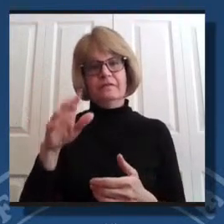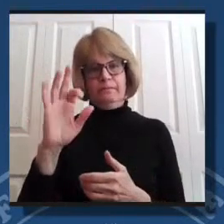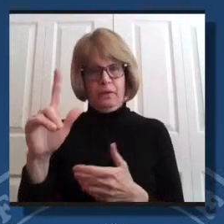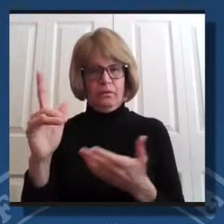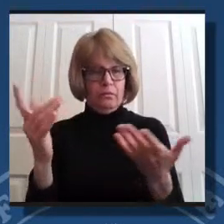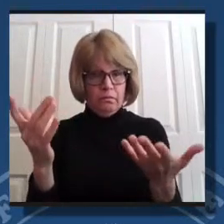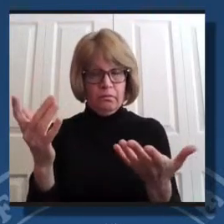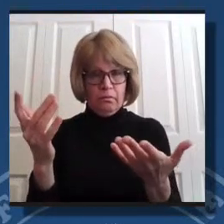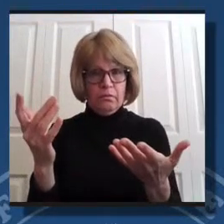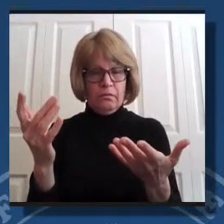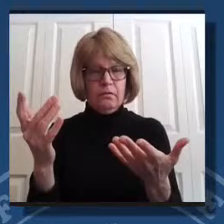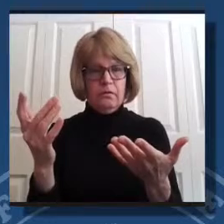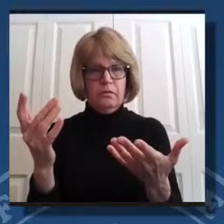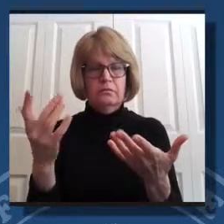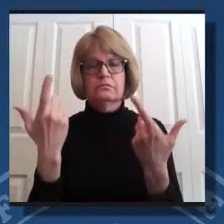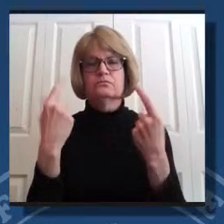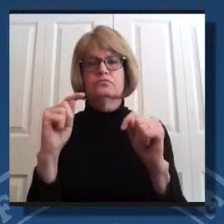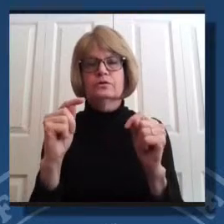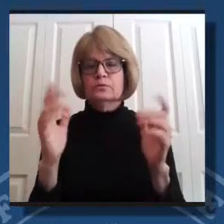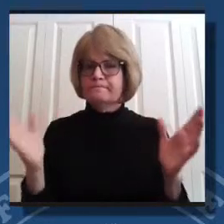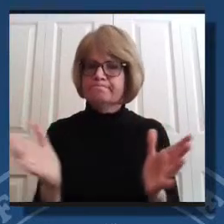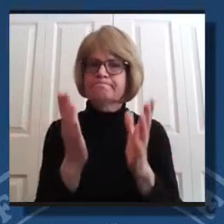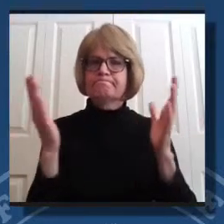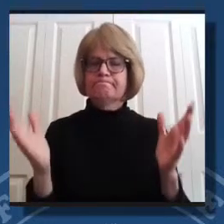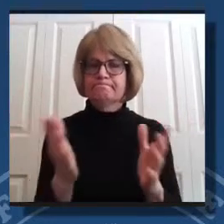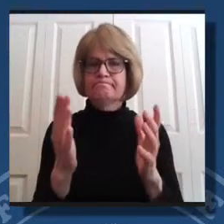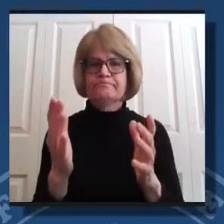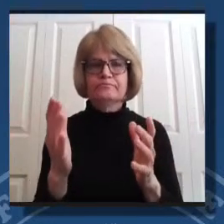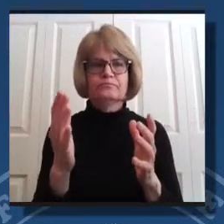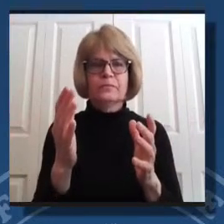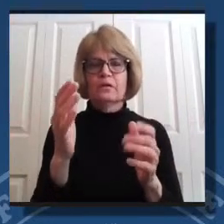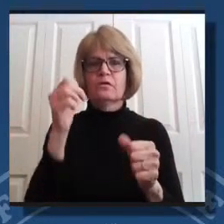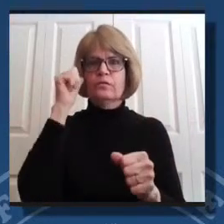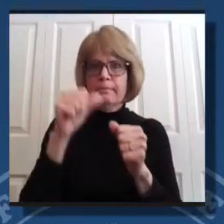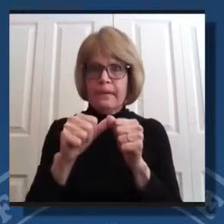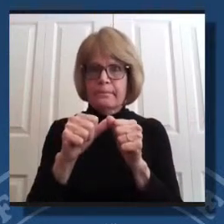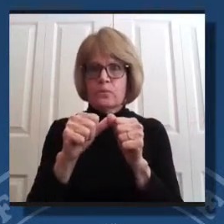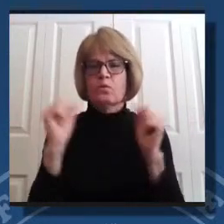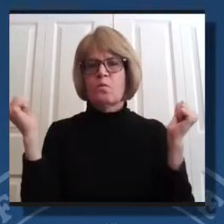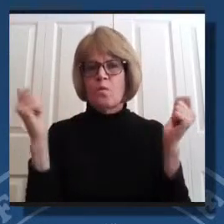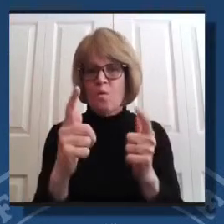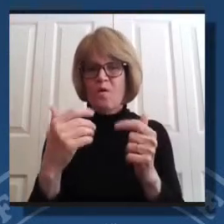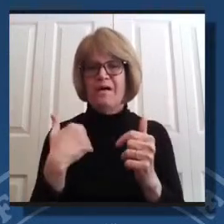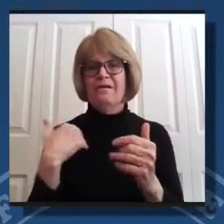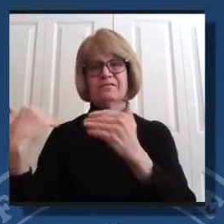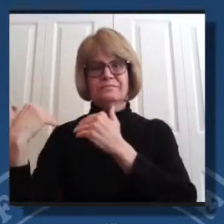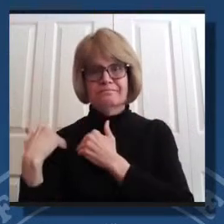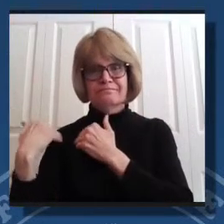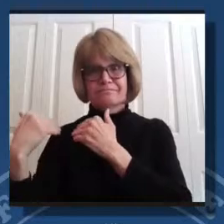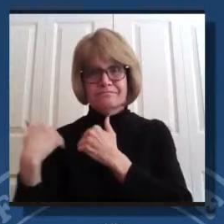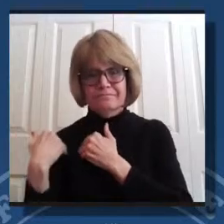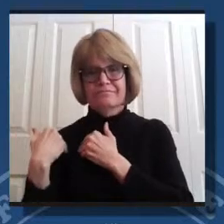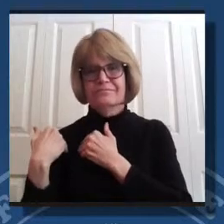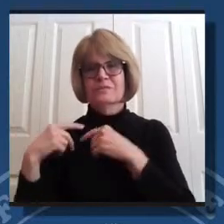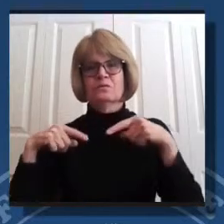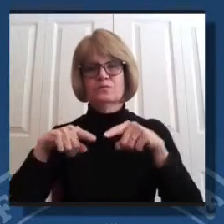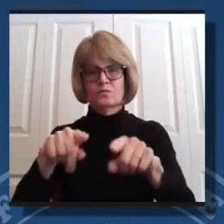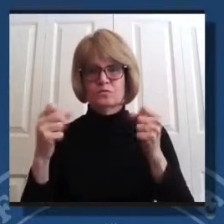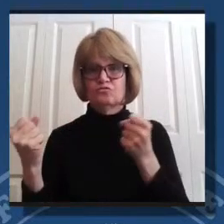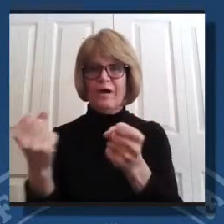about, trying to encourage us to remember that grave responsibility of driving on our highways,